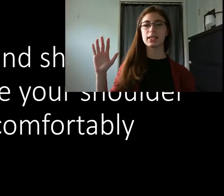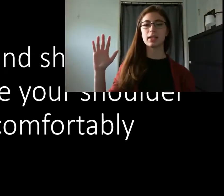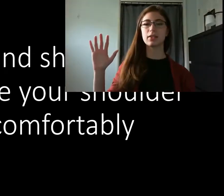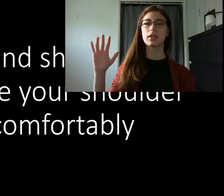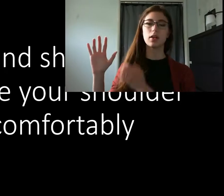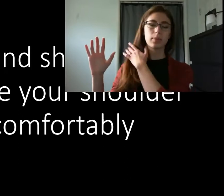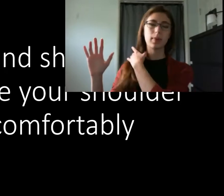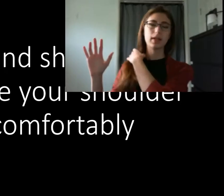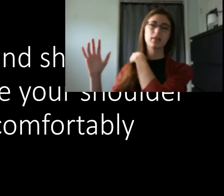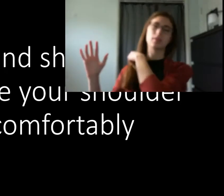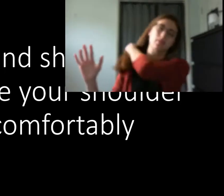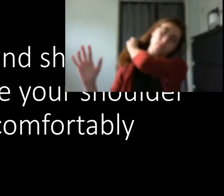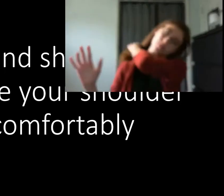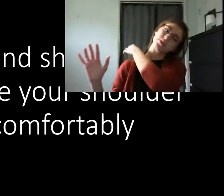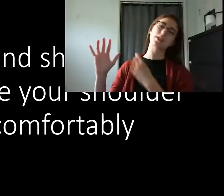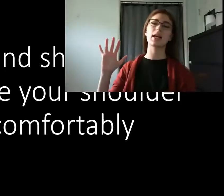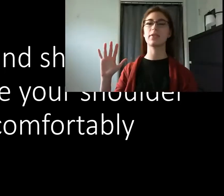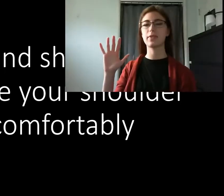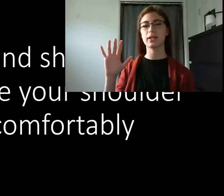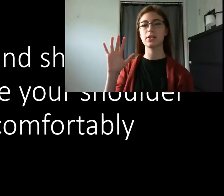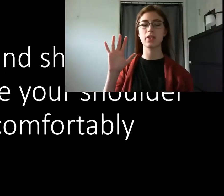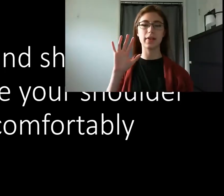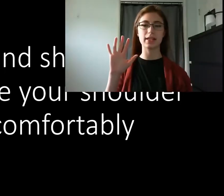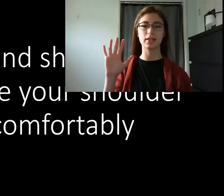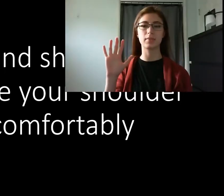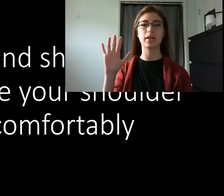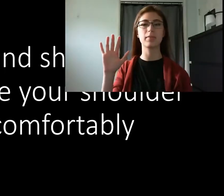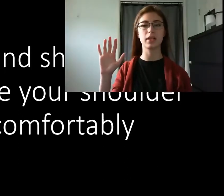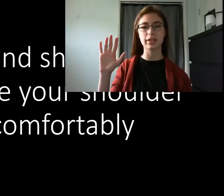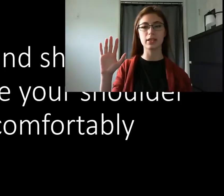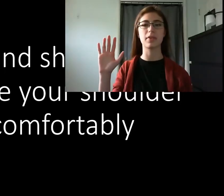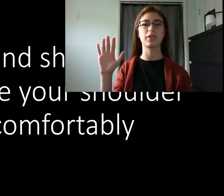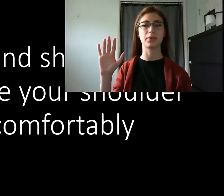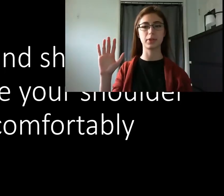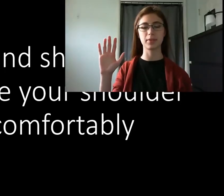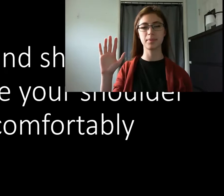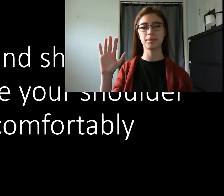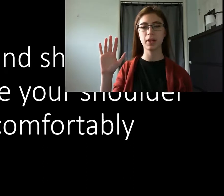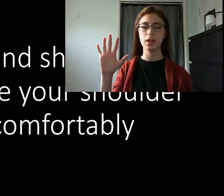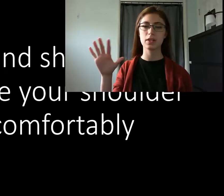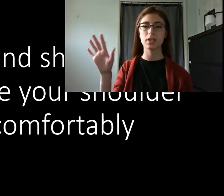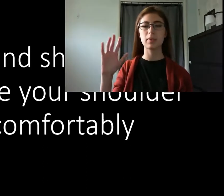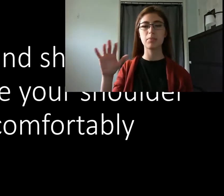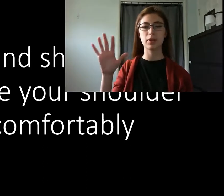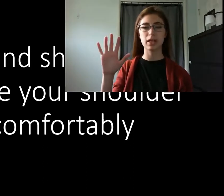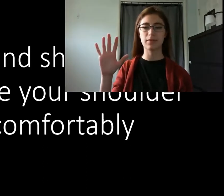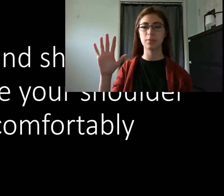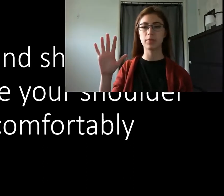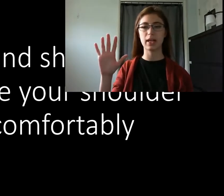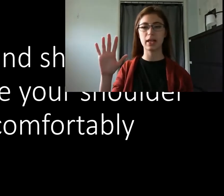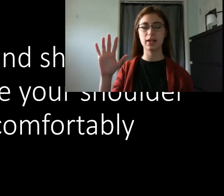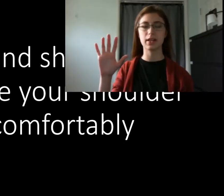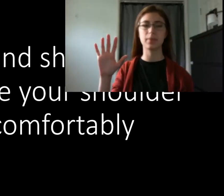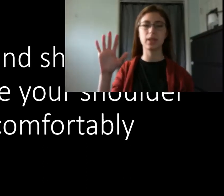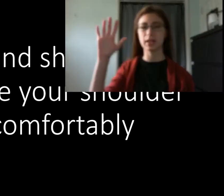kind of sit right, just kind of next to your face a little bit and just above your shoulder. So it should be pretty comfortable